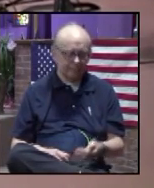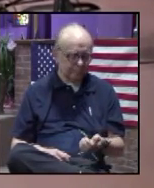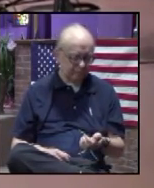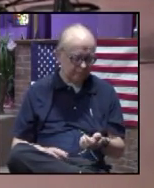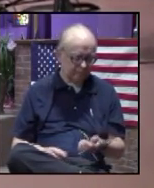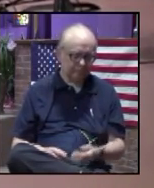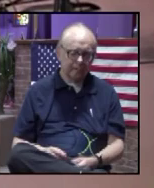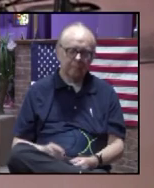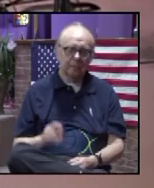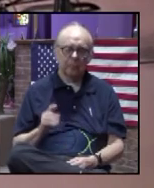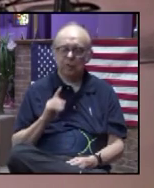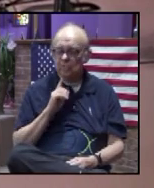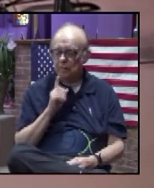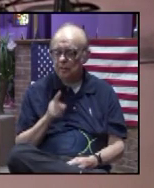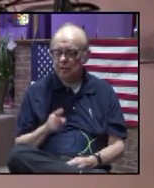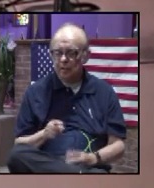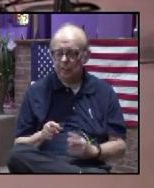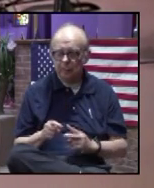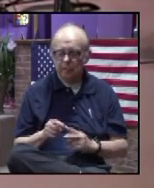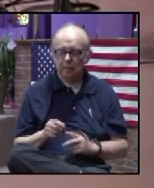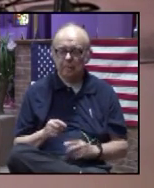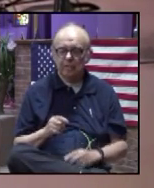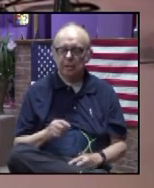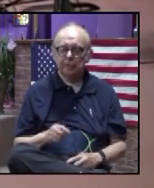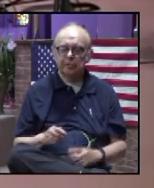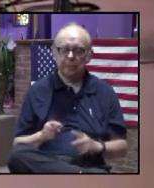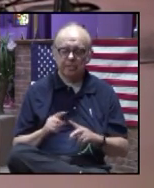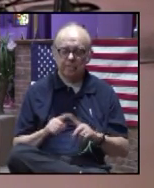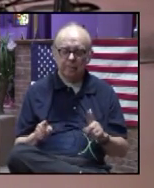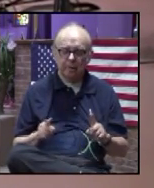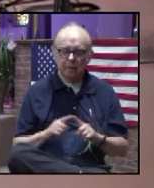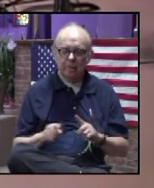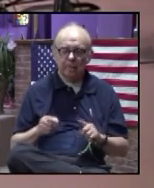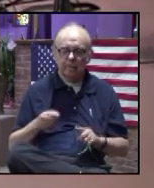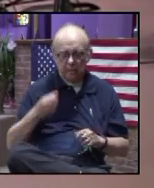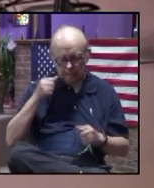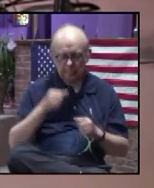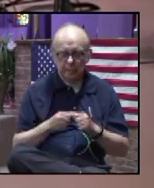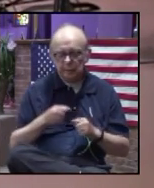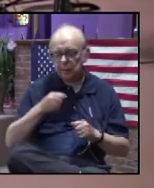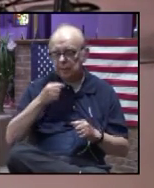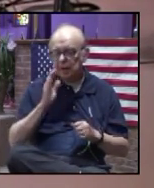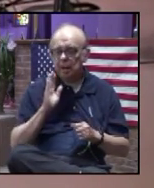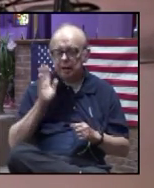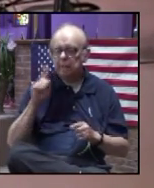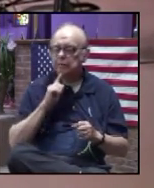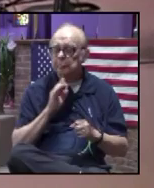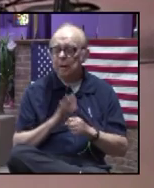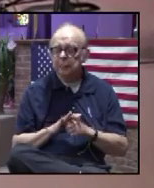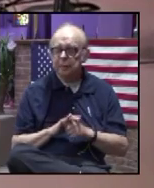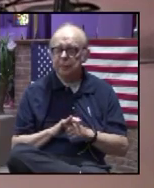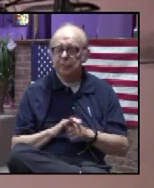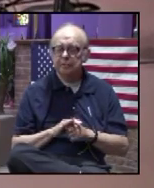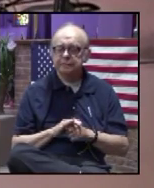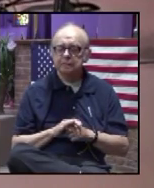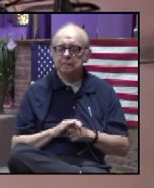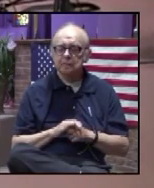is you need to remember God's promises.